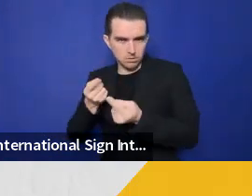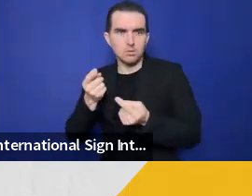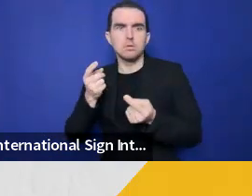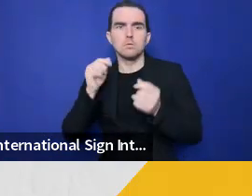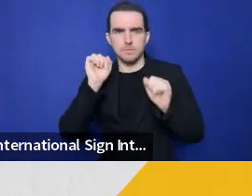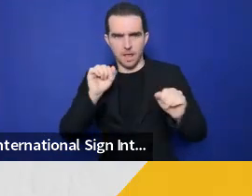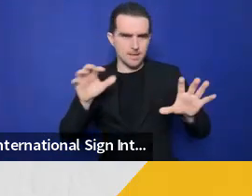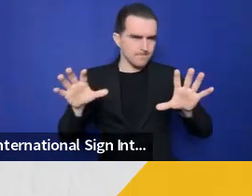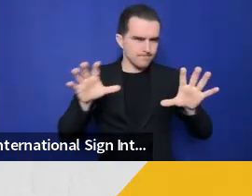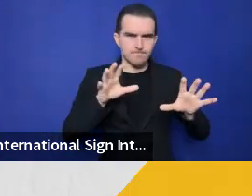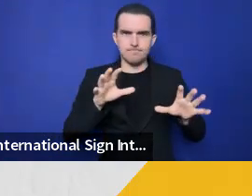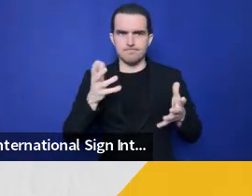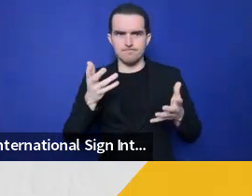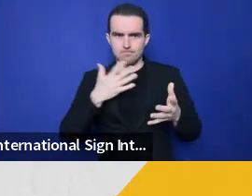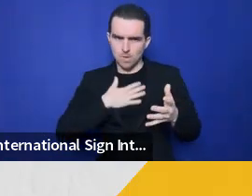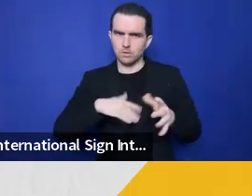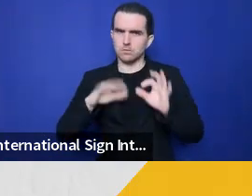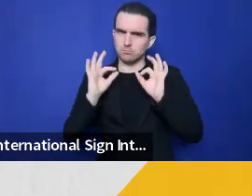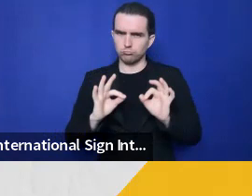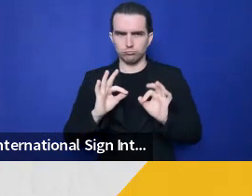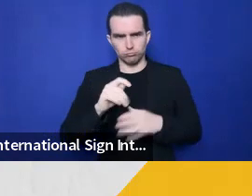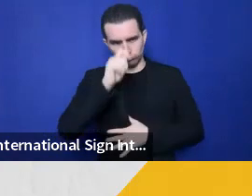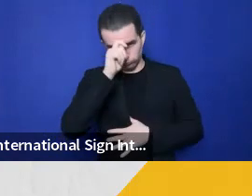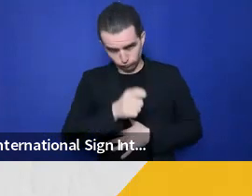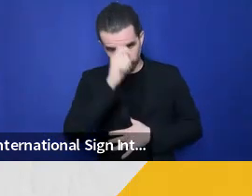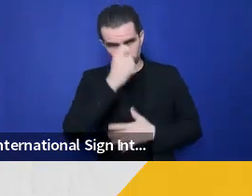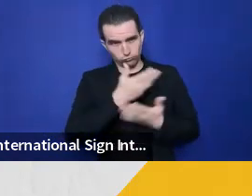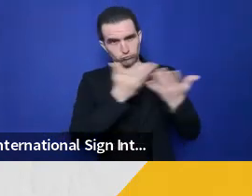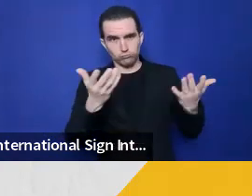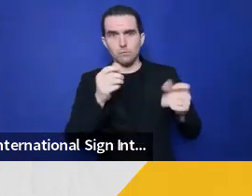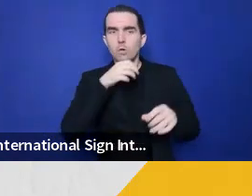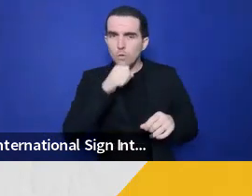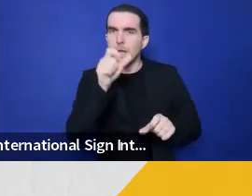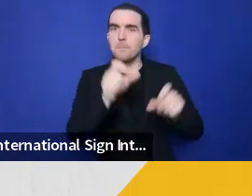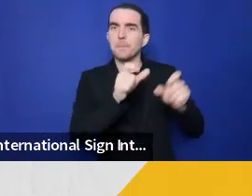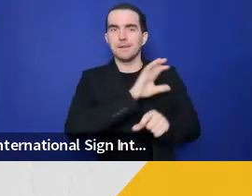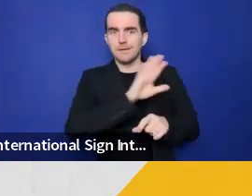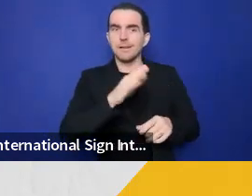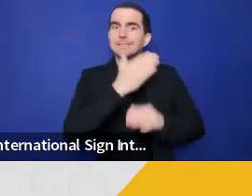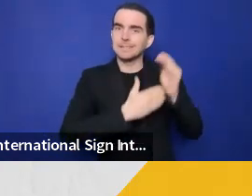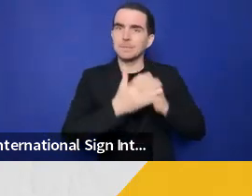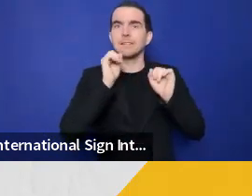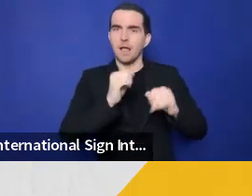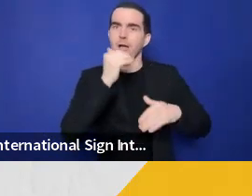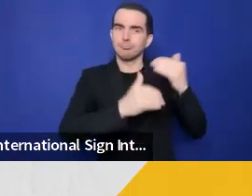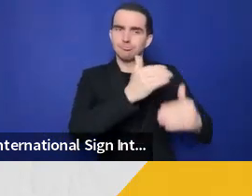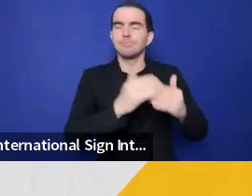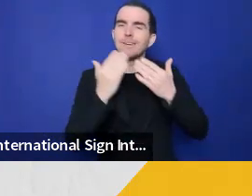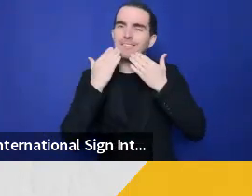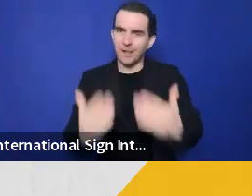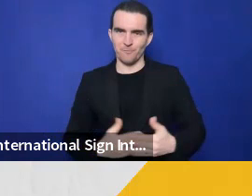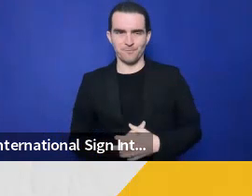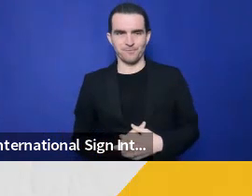Thank you, and thank you for really setting the scene and some of the social protection systems and some of the challenges and